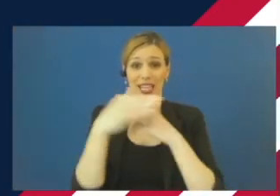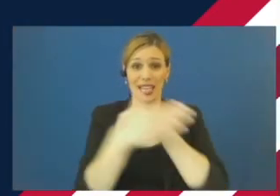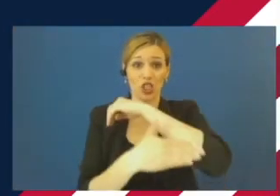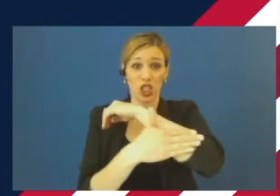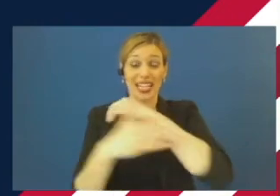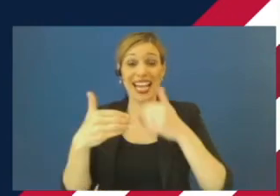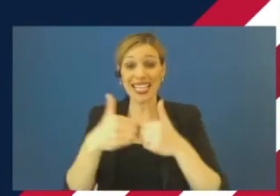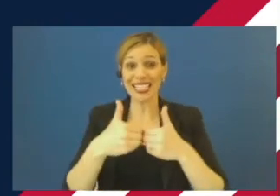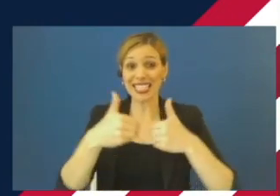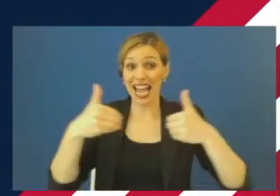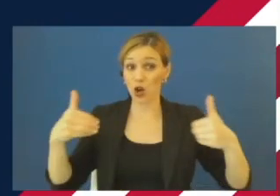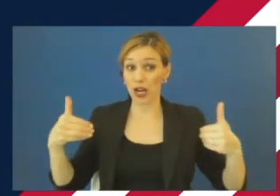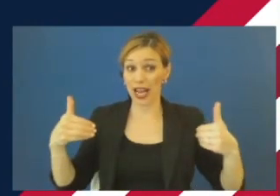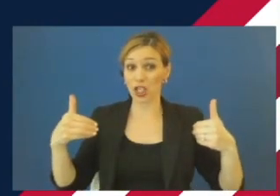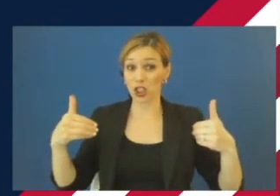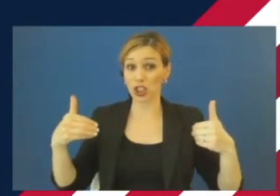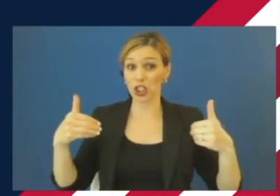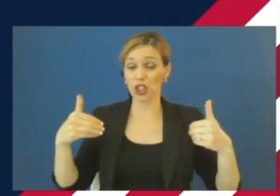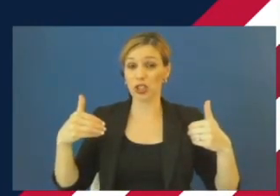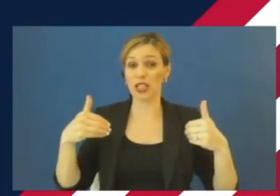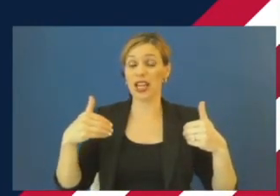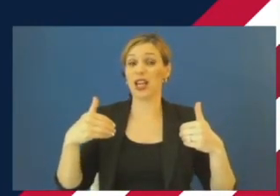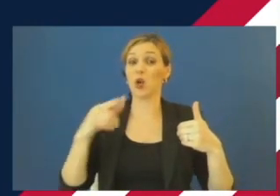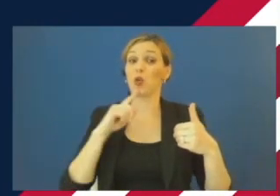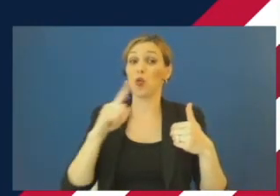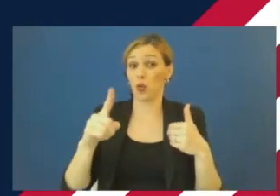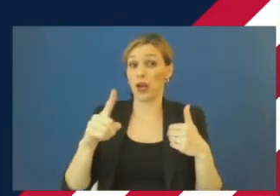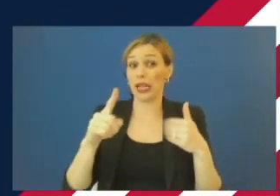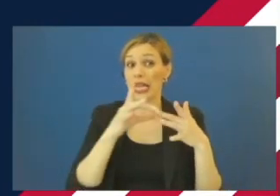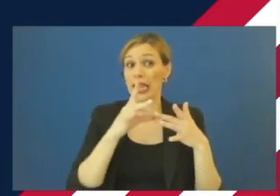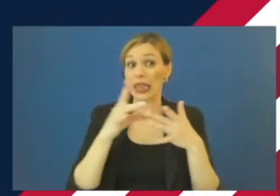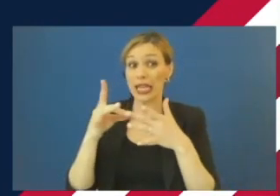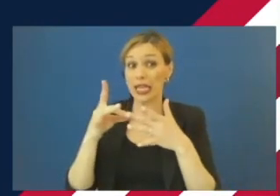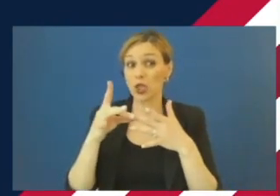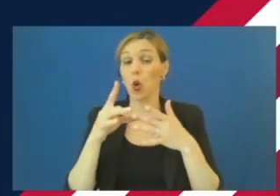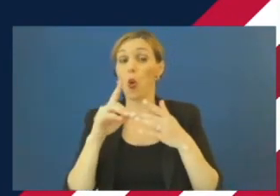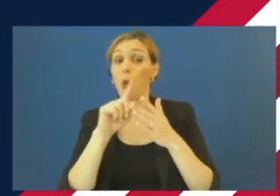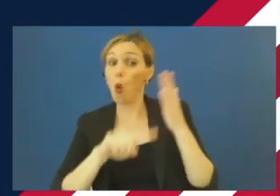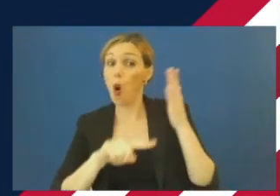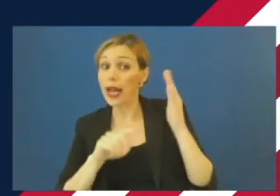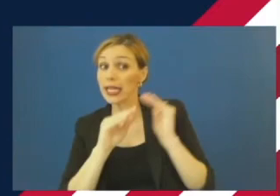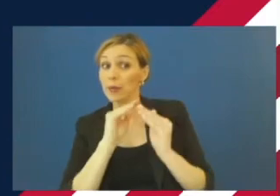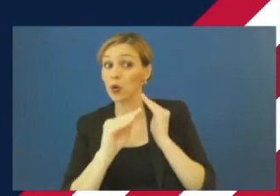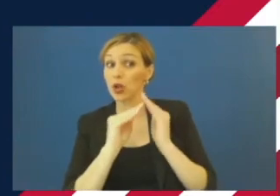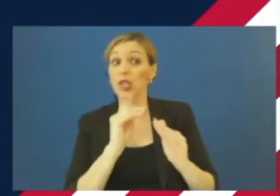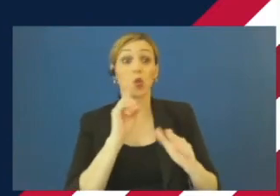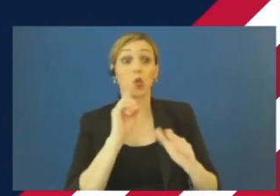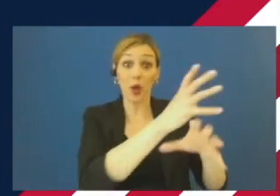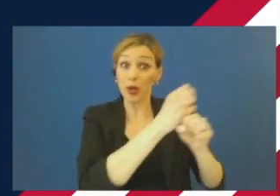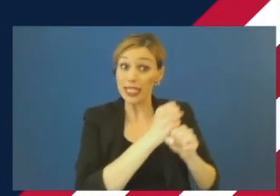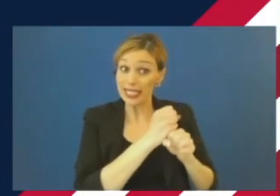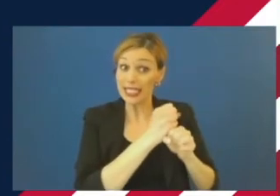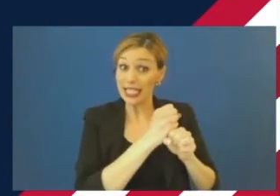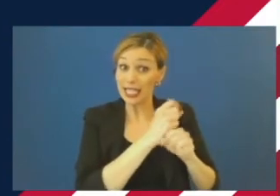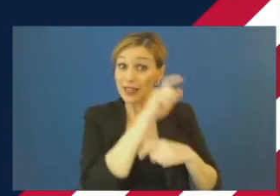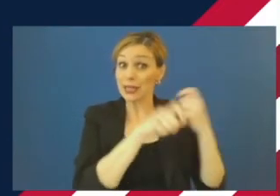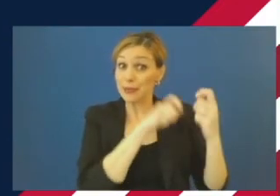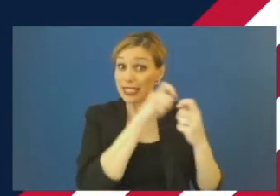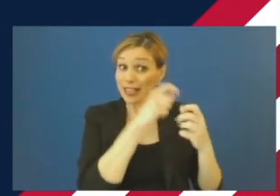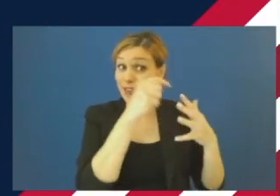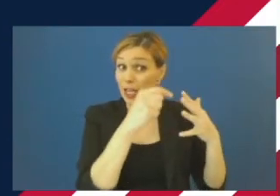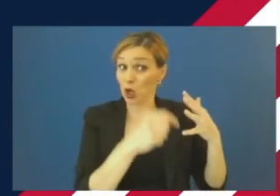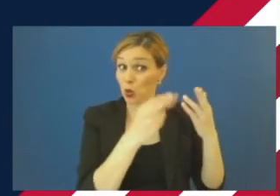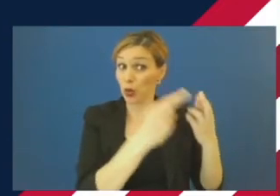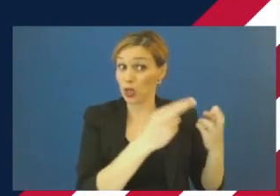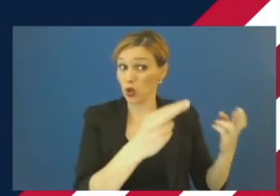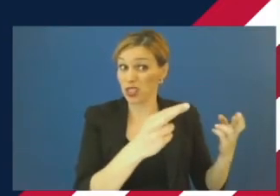direct which communities will get certain resources and which communities will be deprived of